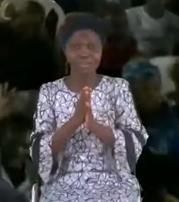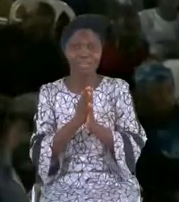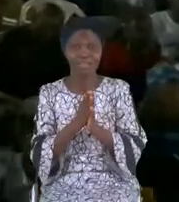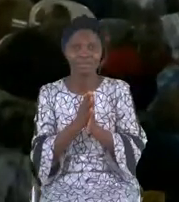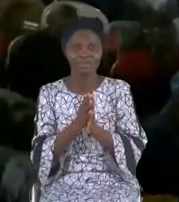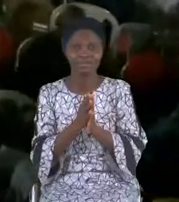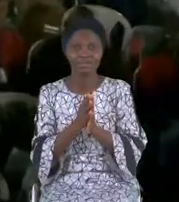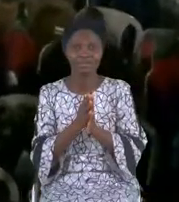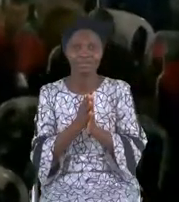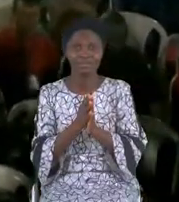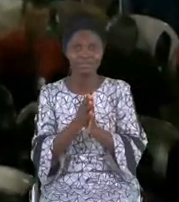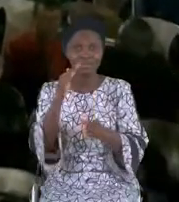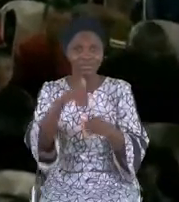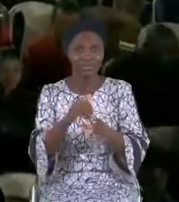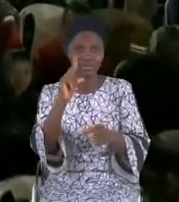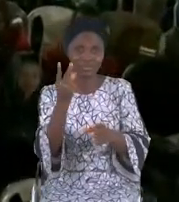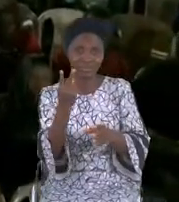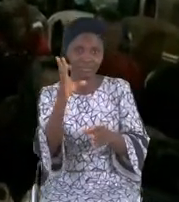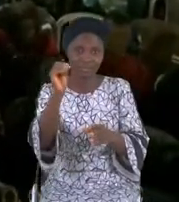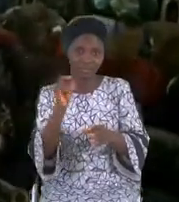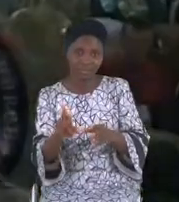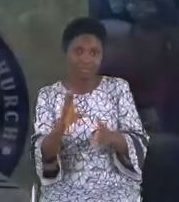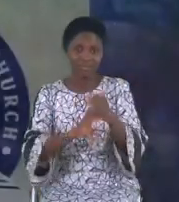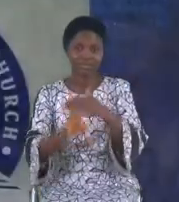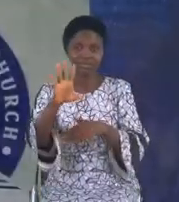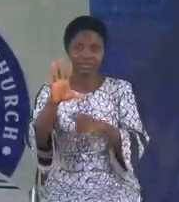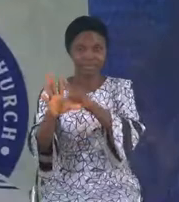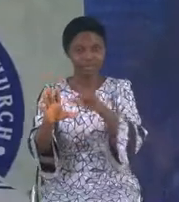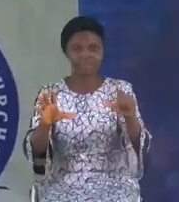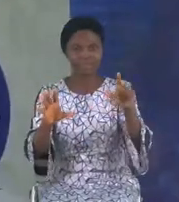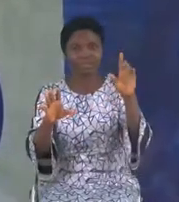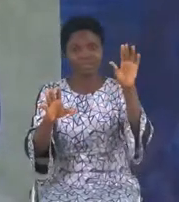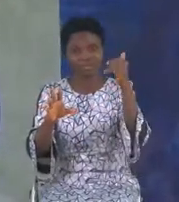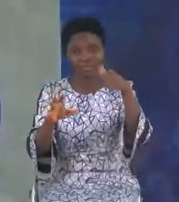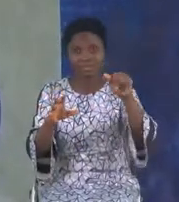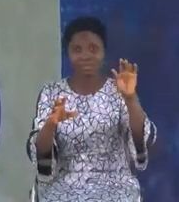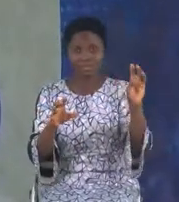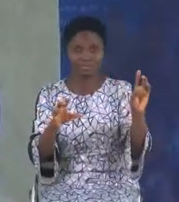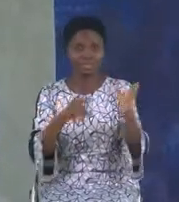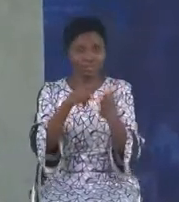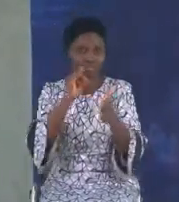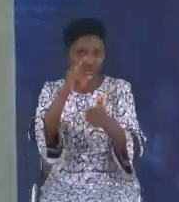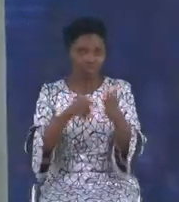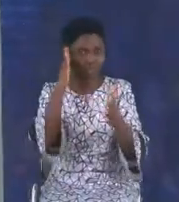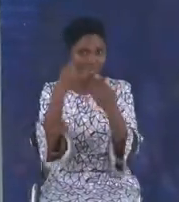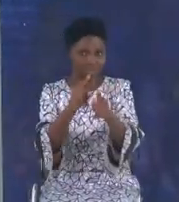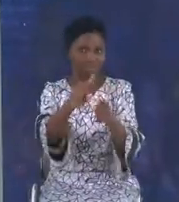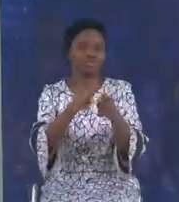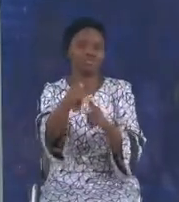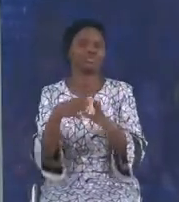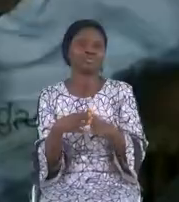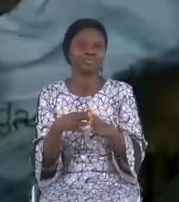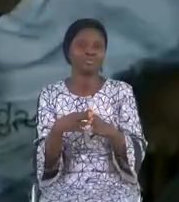look at second question chapter 5 17 this is what will happen to you see it will happen to